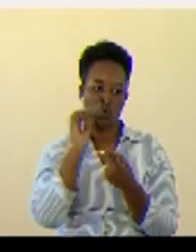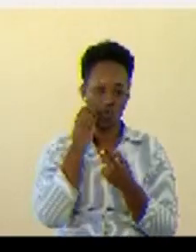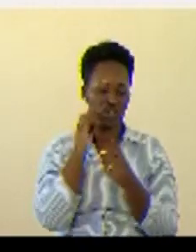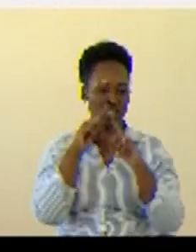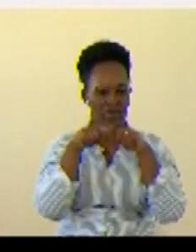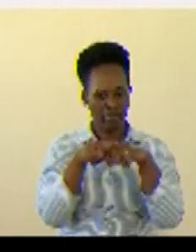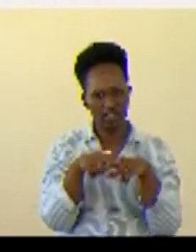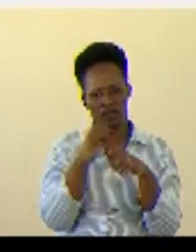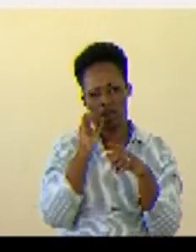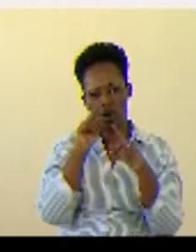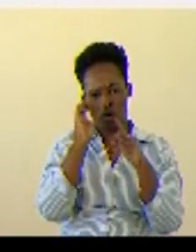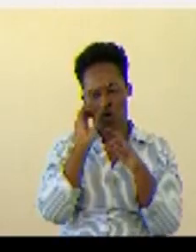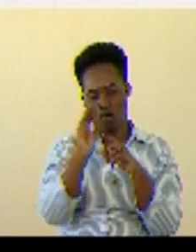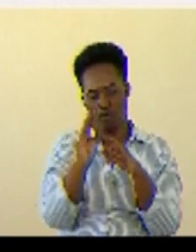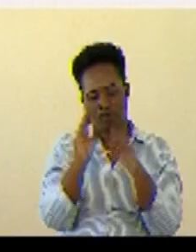concentration of